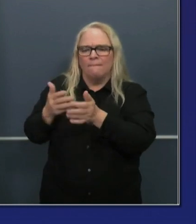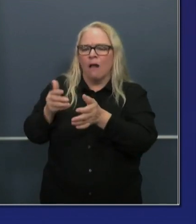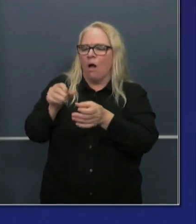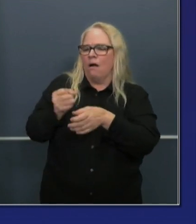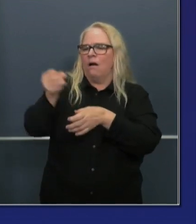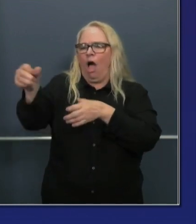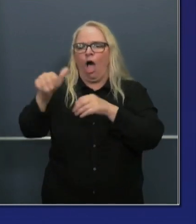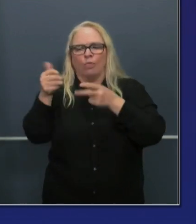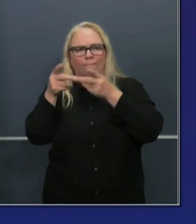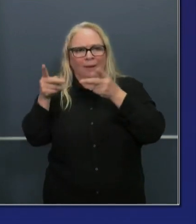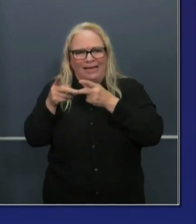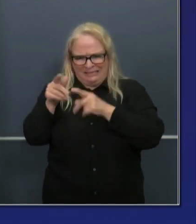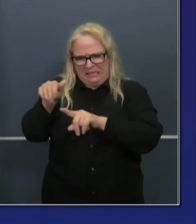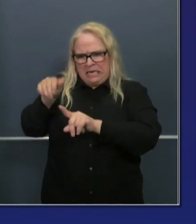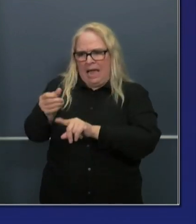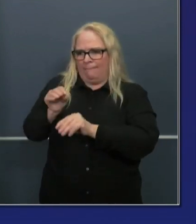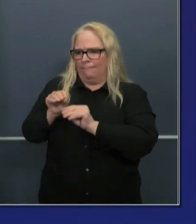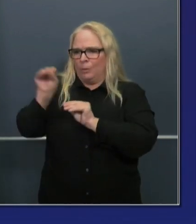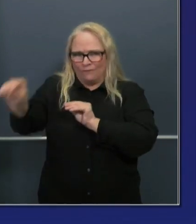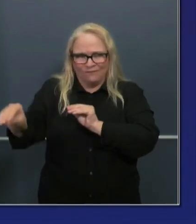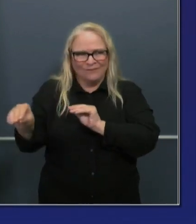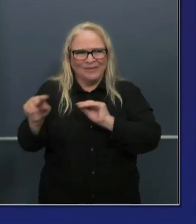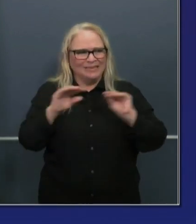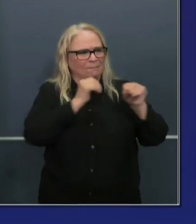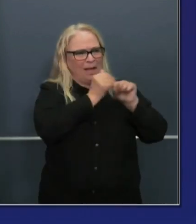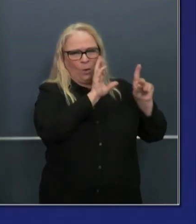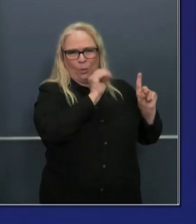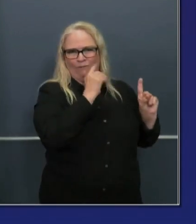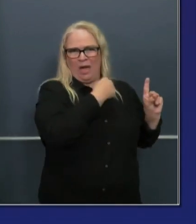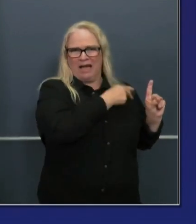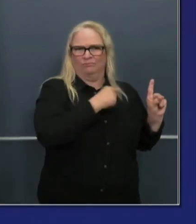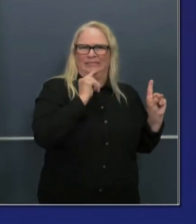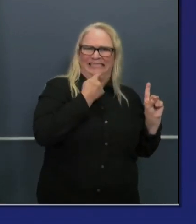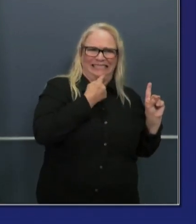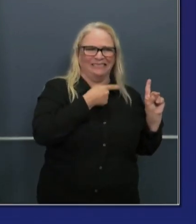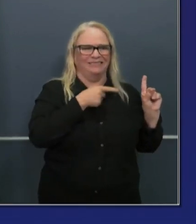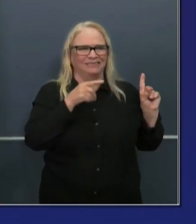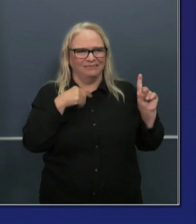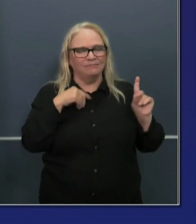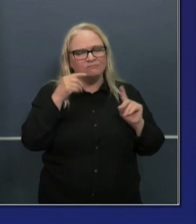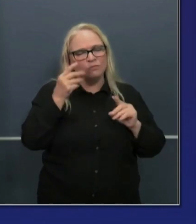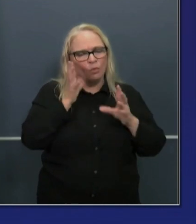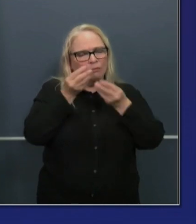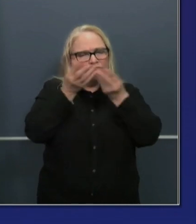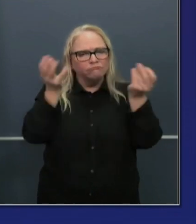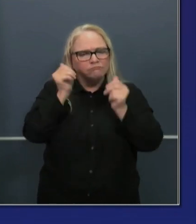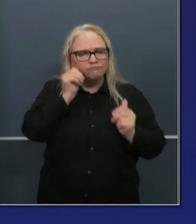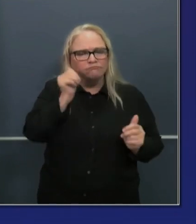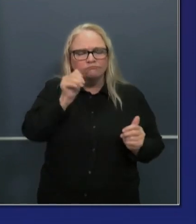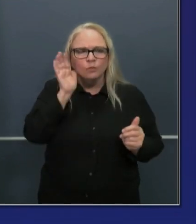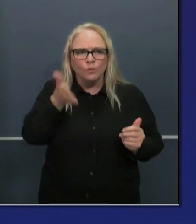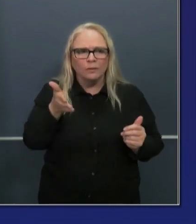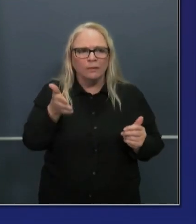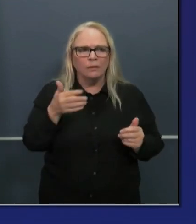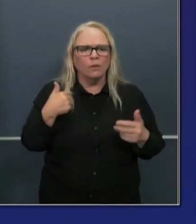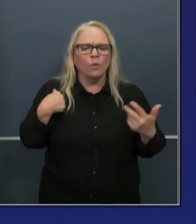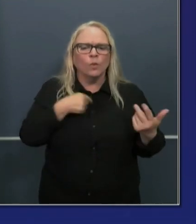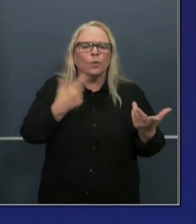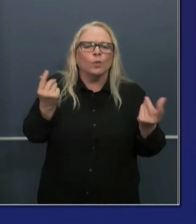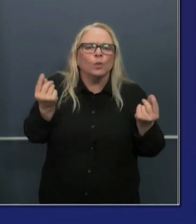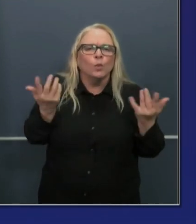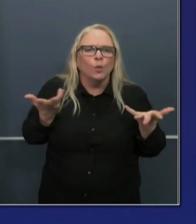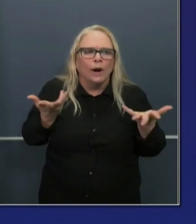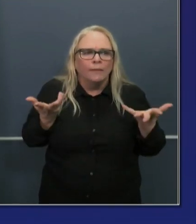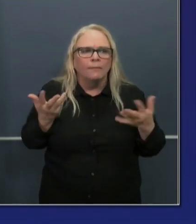spike and a significant surge. But again, daily, I provide you this information so that you can see that we're monitoring it, and I want to give you